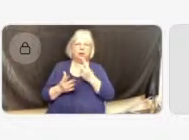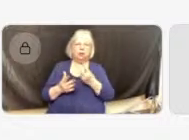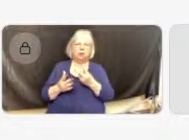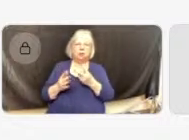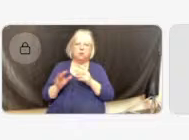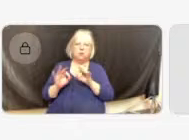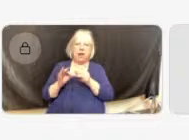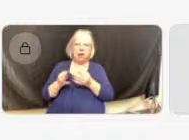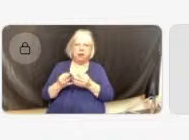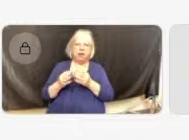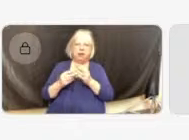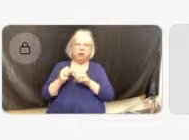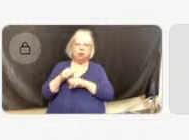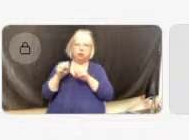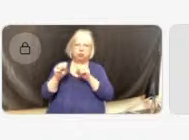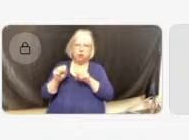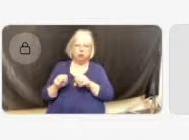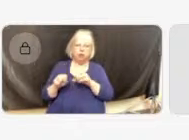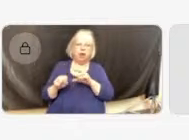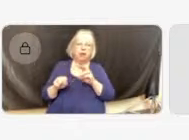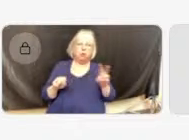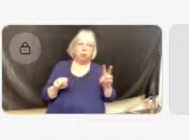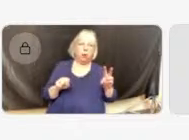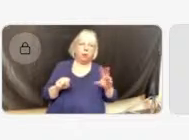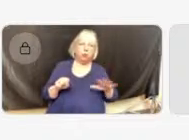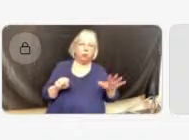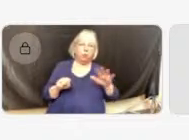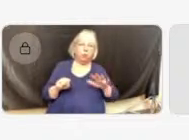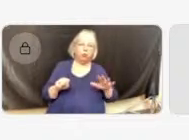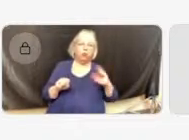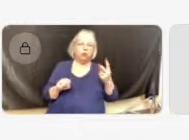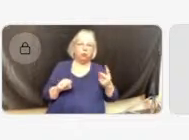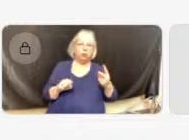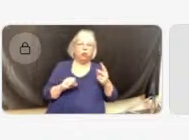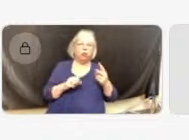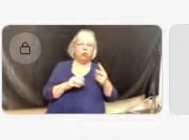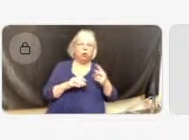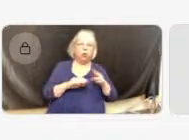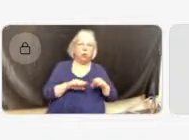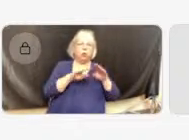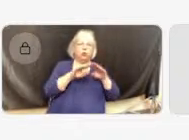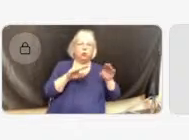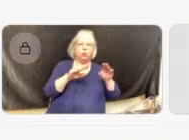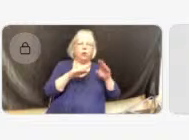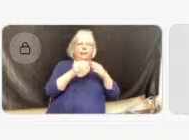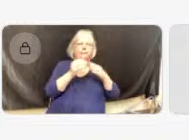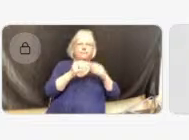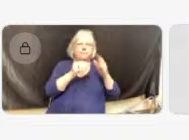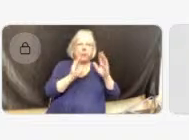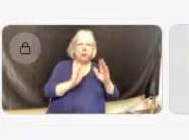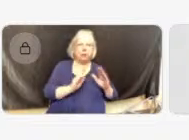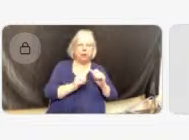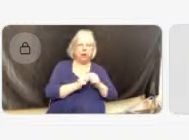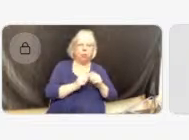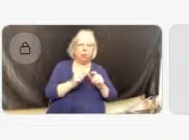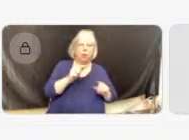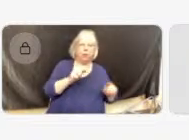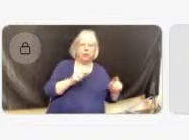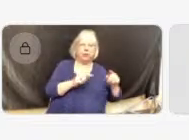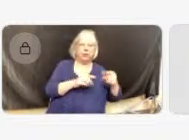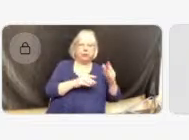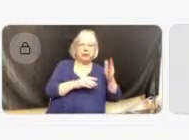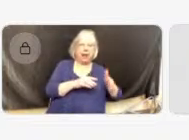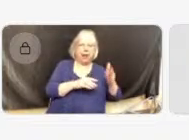been single-family structures, and the western portion is a two-story building with a parking area on the site, which has been used